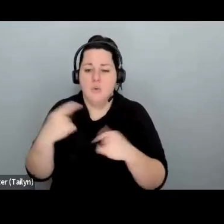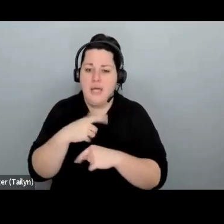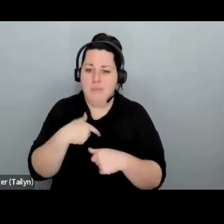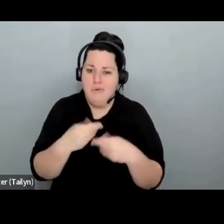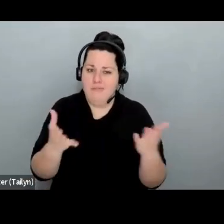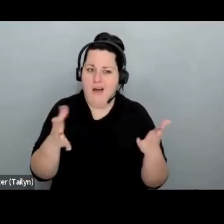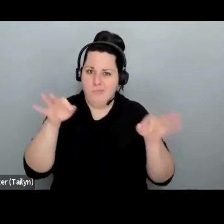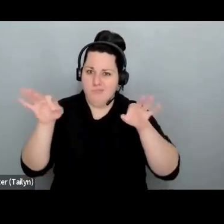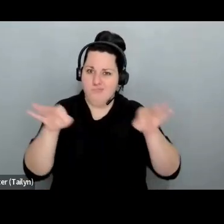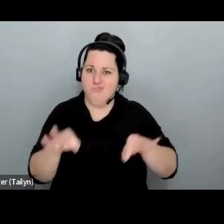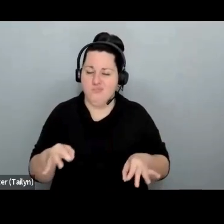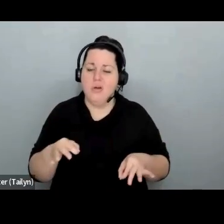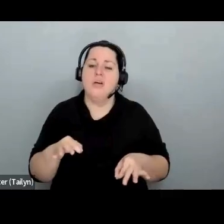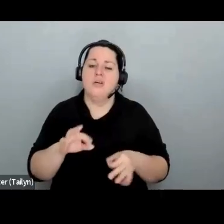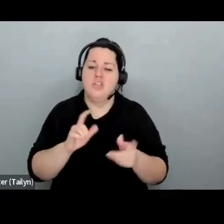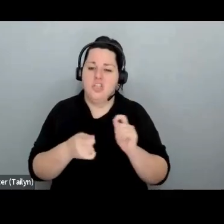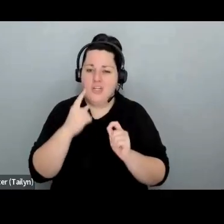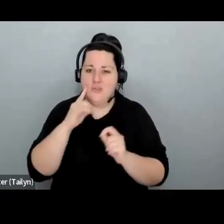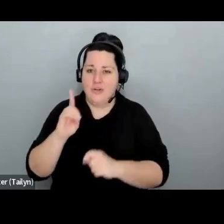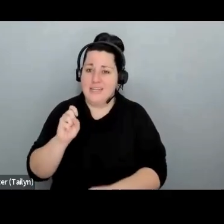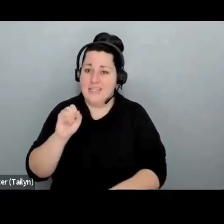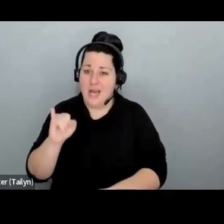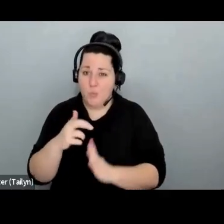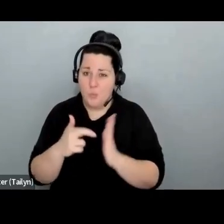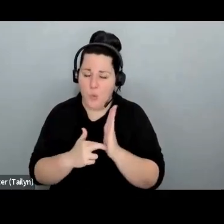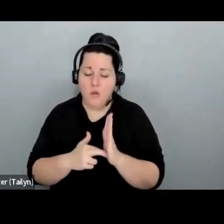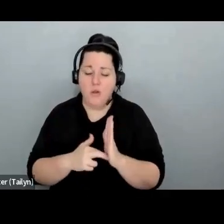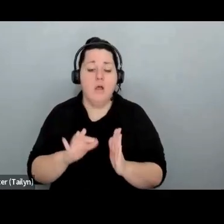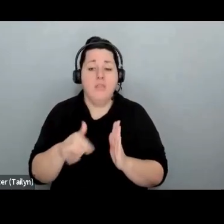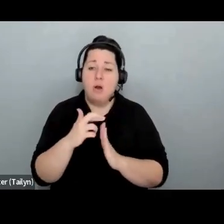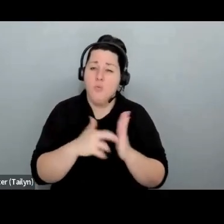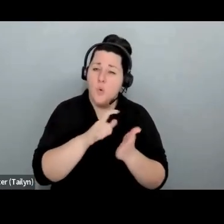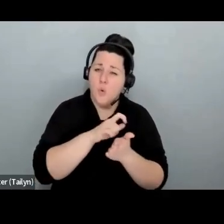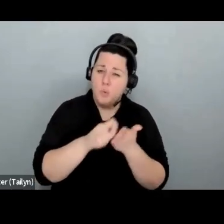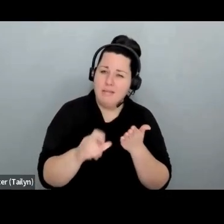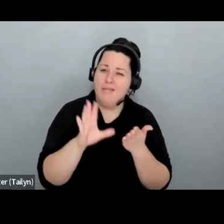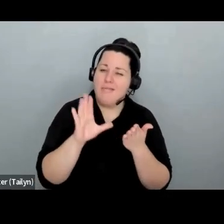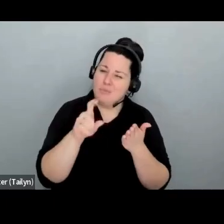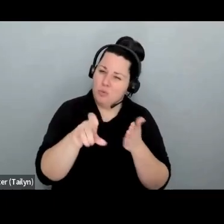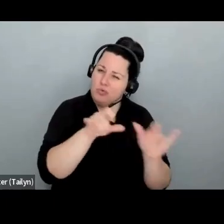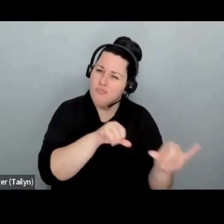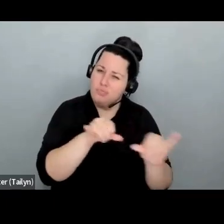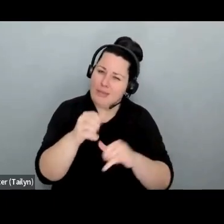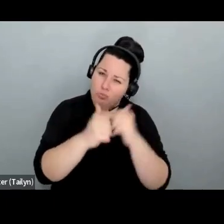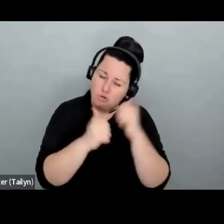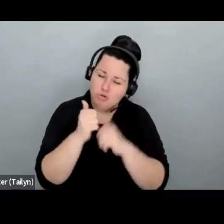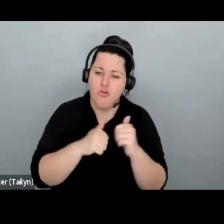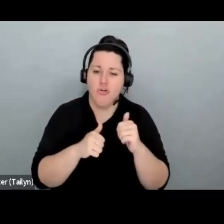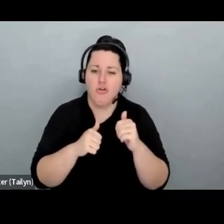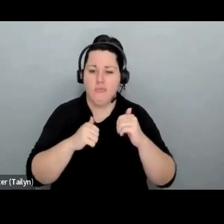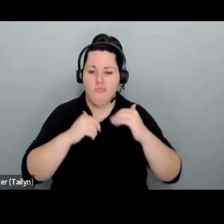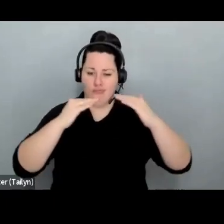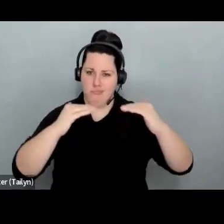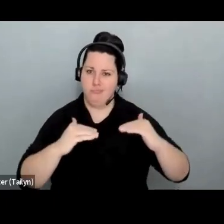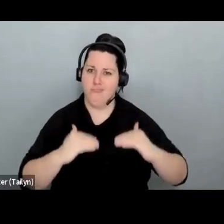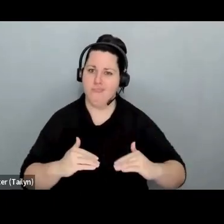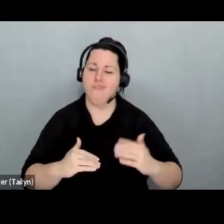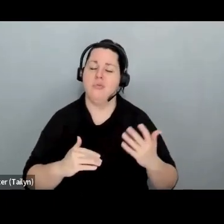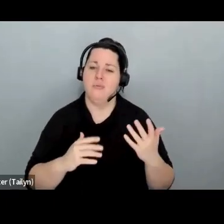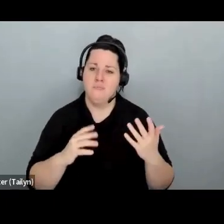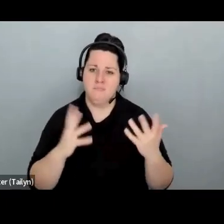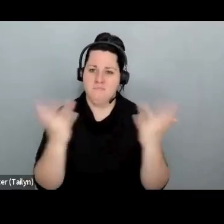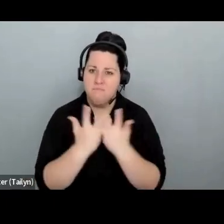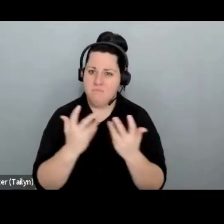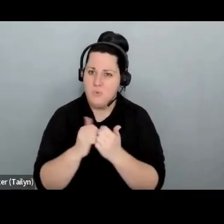the changes to the DSI rule. The rule was written to be similar in structure and outlined to align